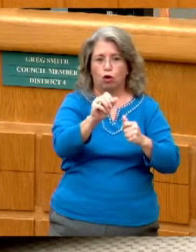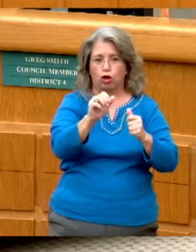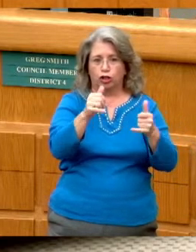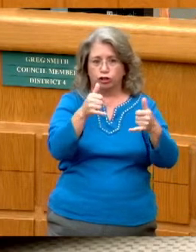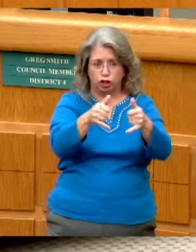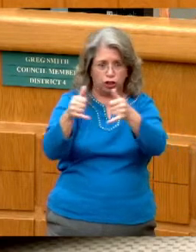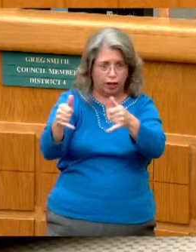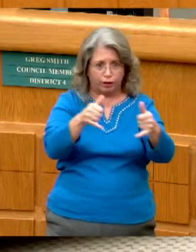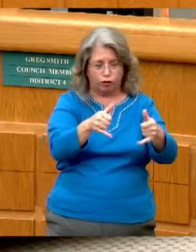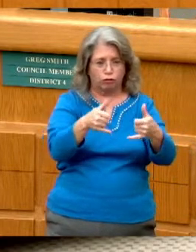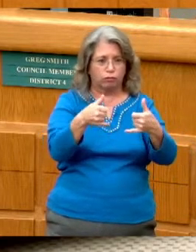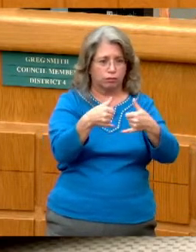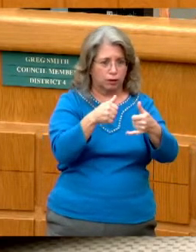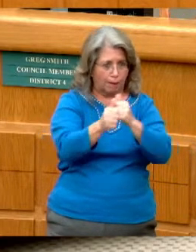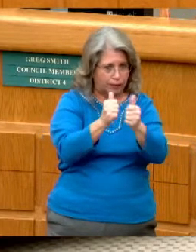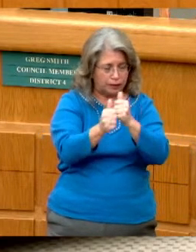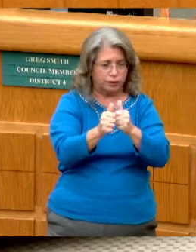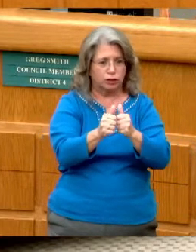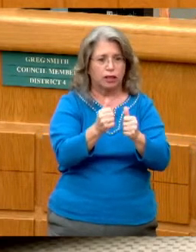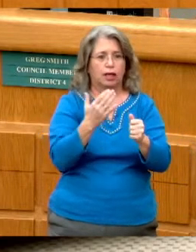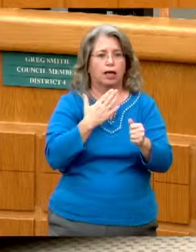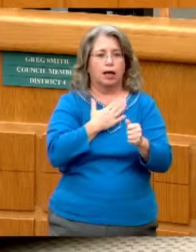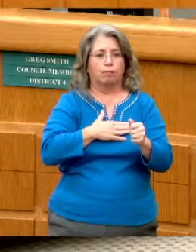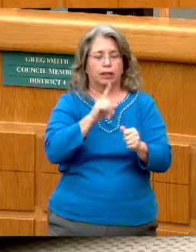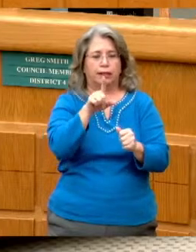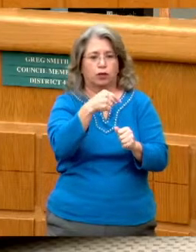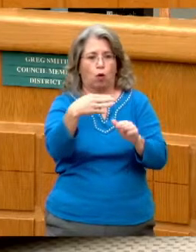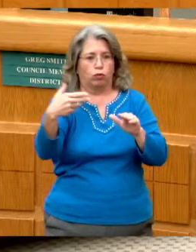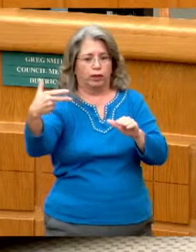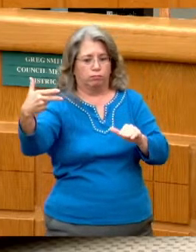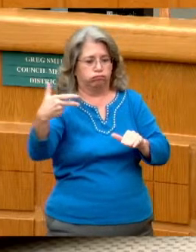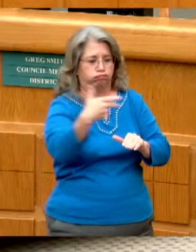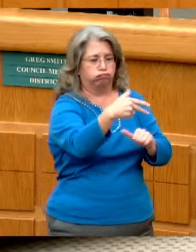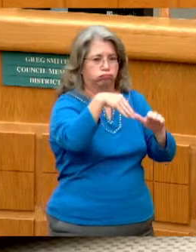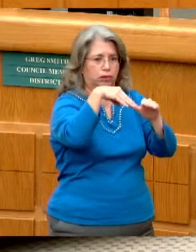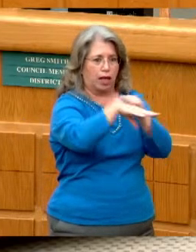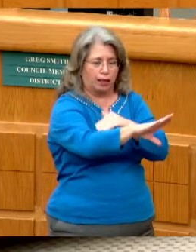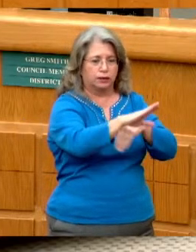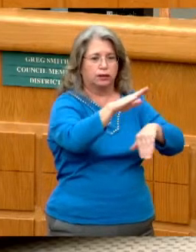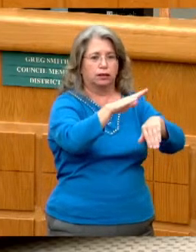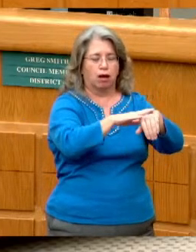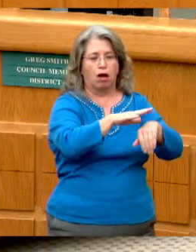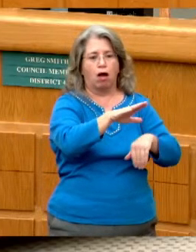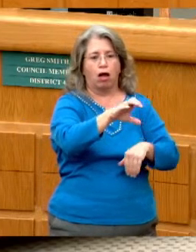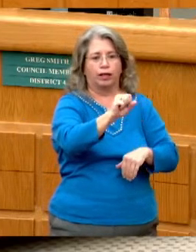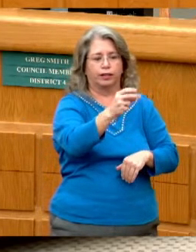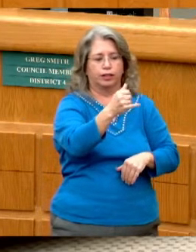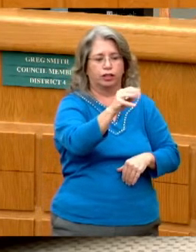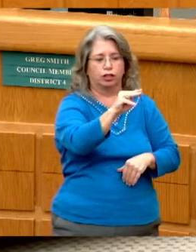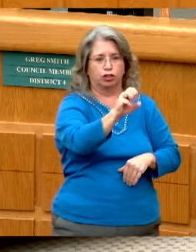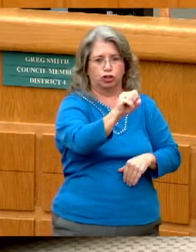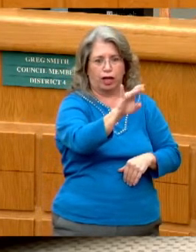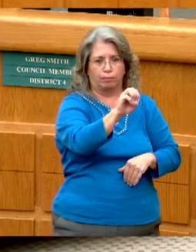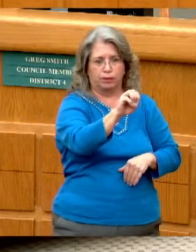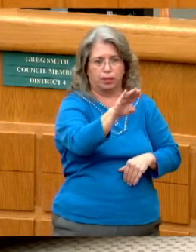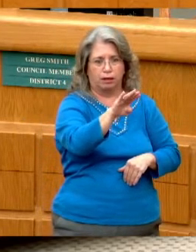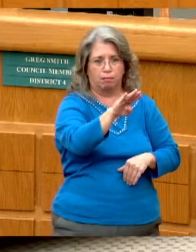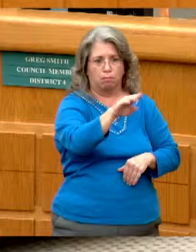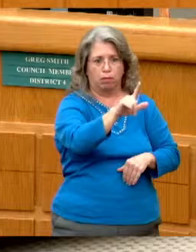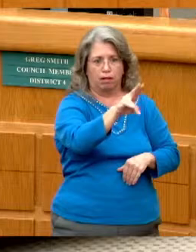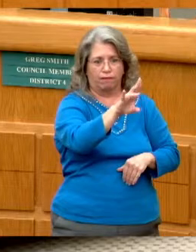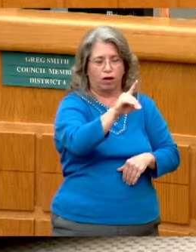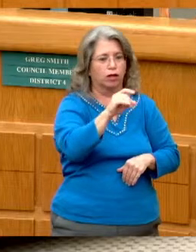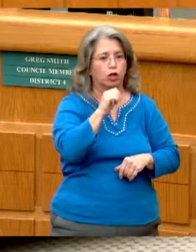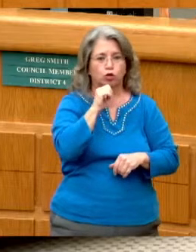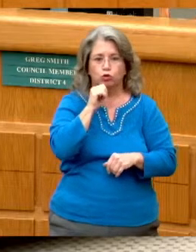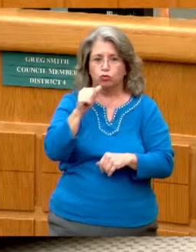Do not use Texas Yes, East Main, or 1694 to approach the fairgrounds